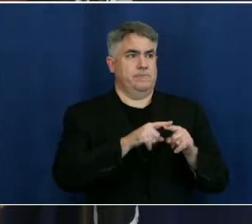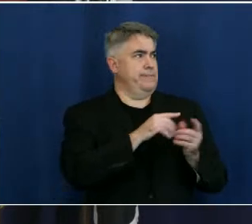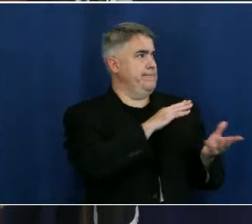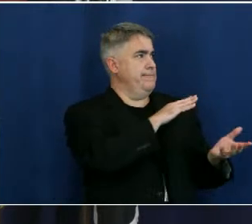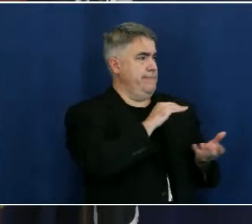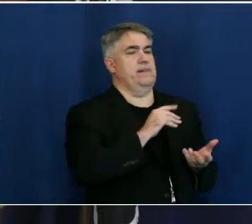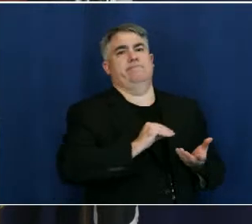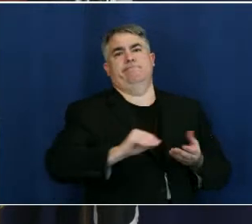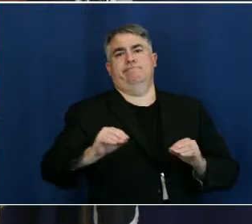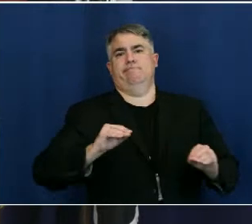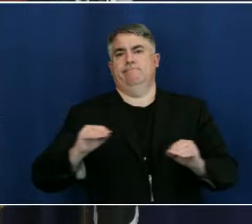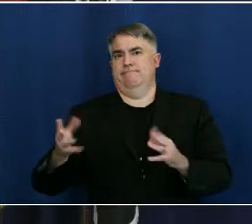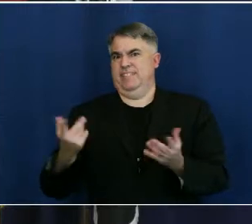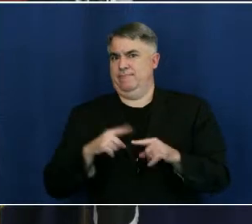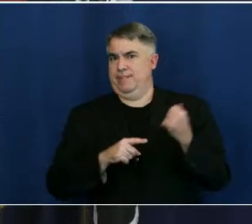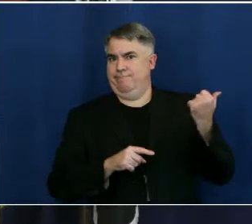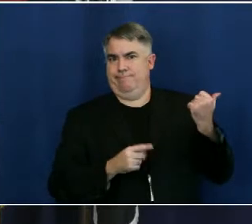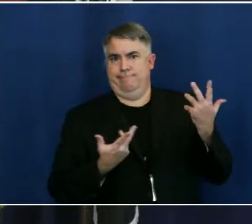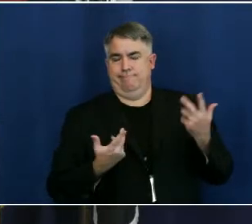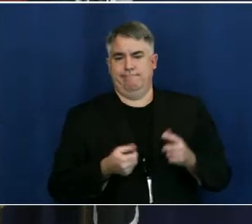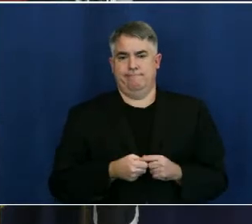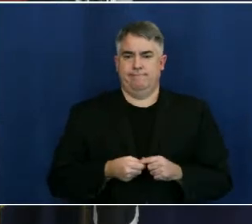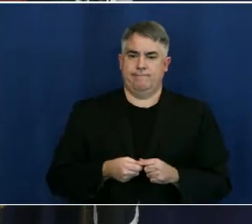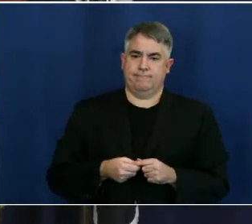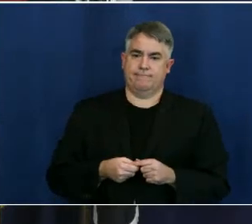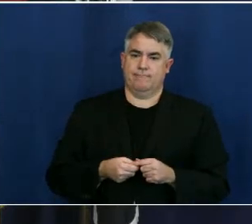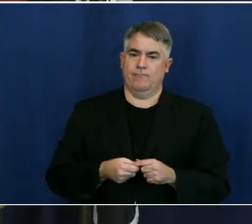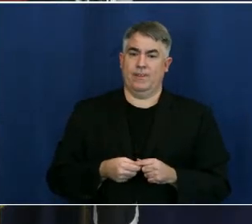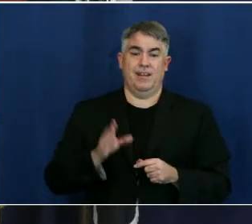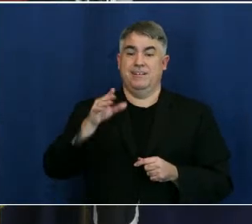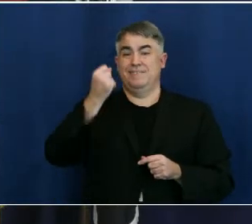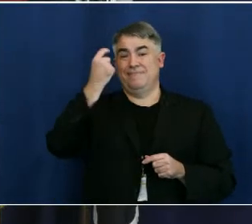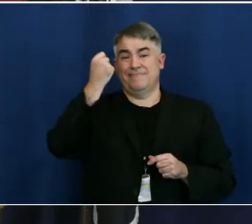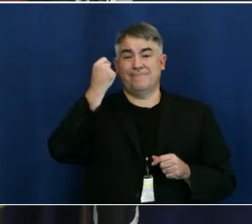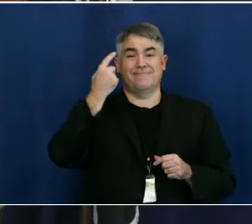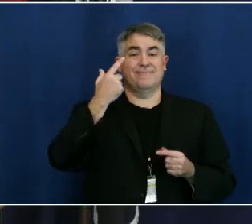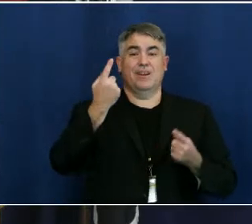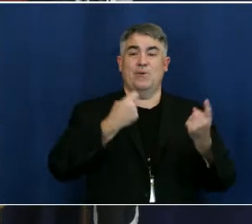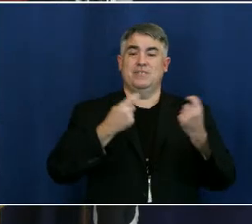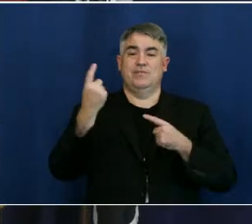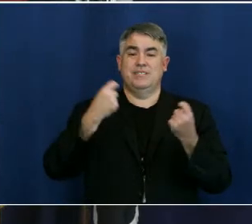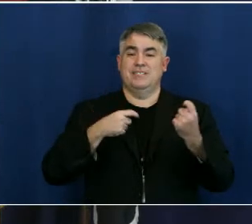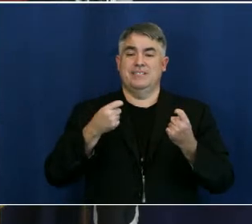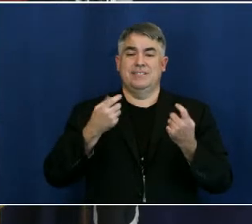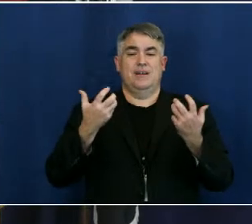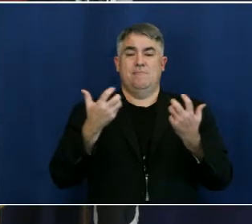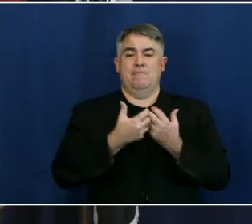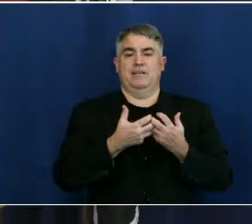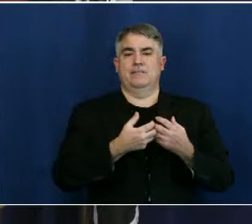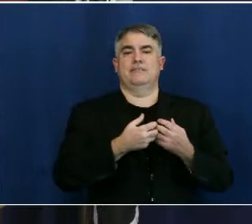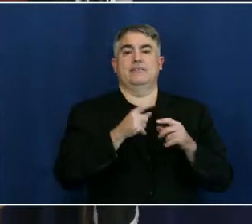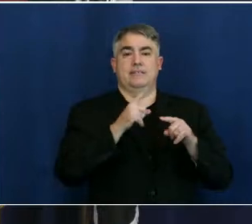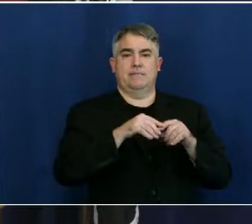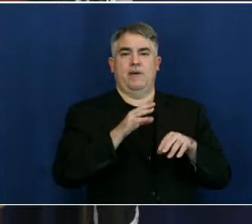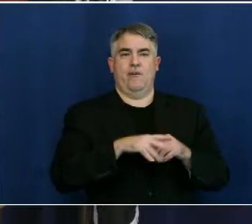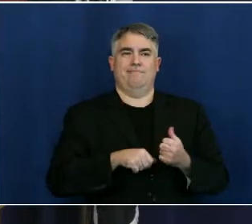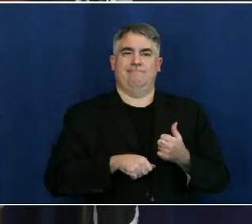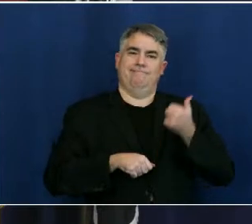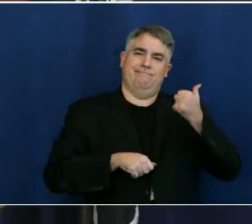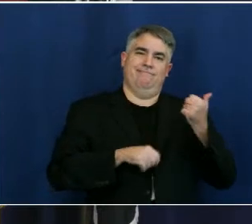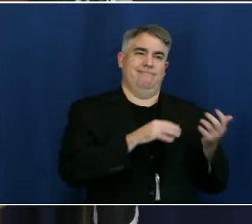of vaccine. That is any question pretty much everybody's asked today. The rate limiting step is supply of